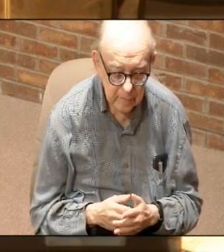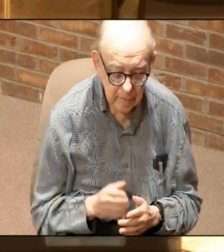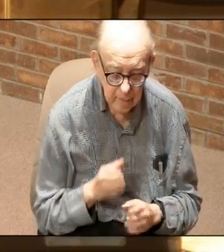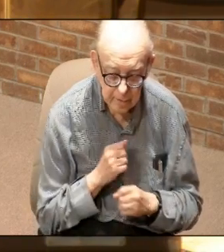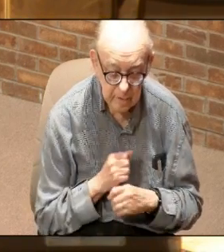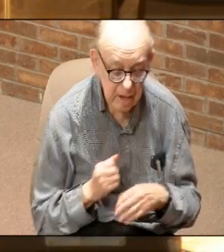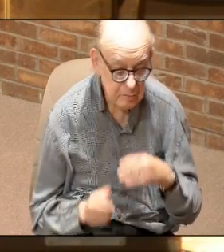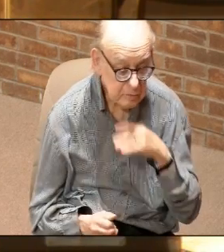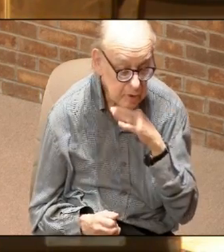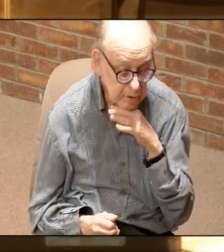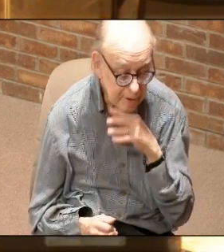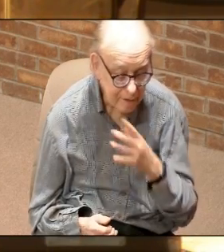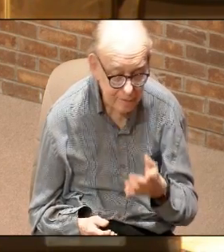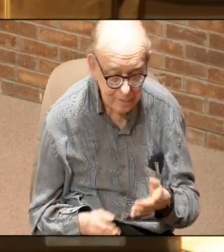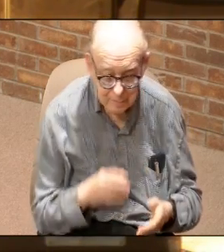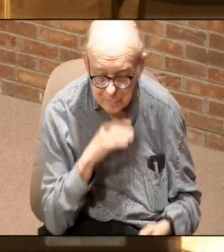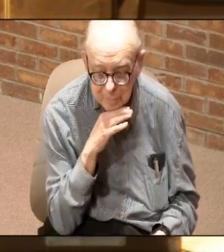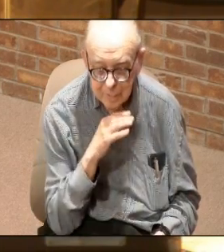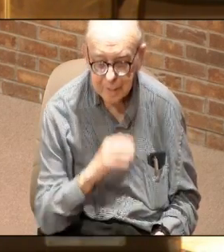dirty.